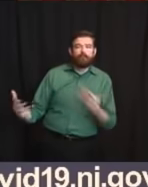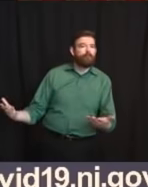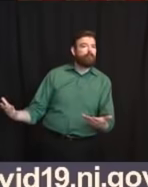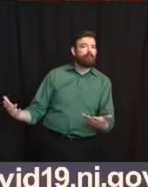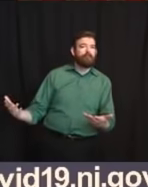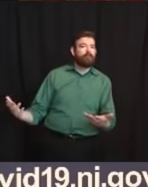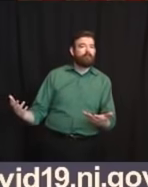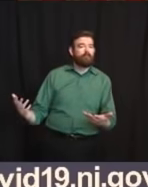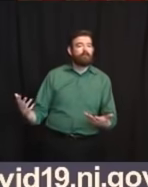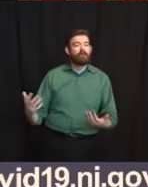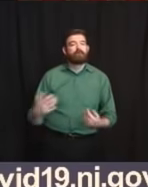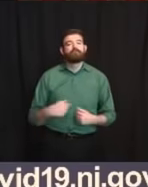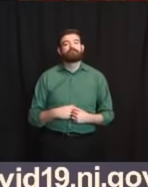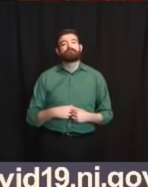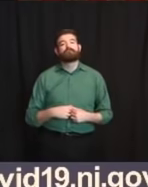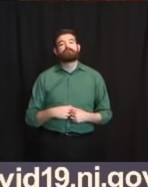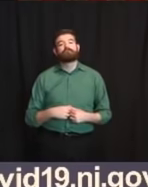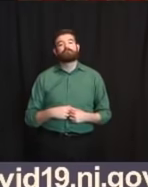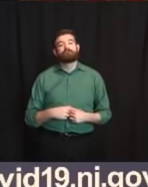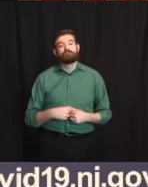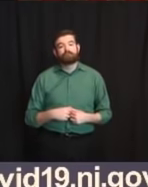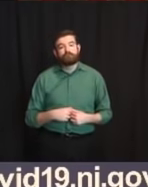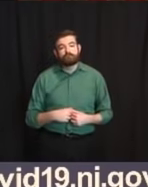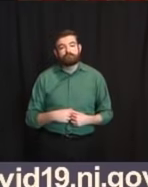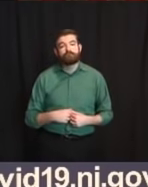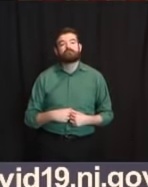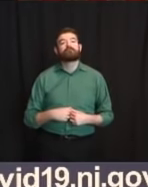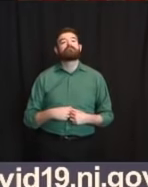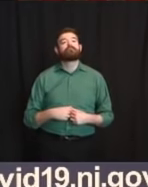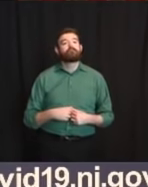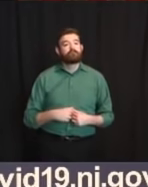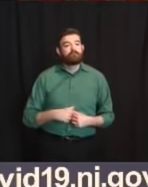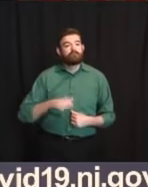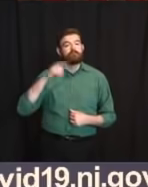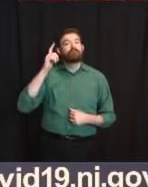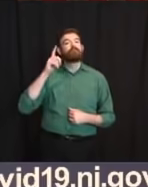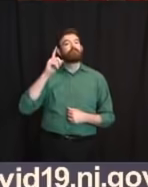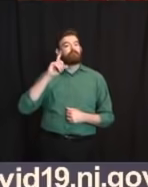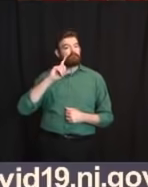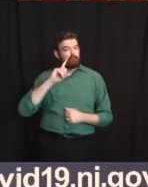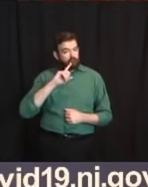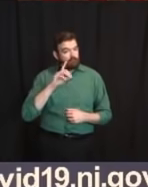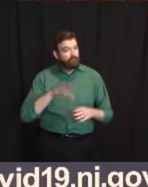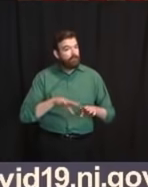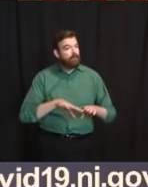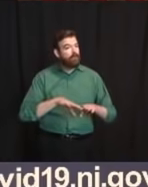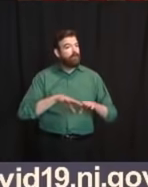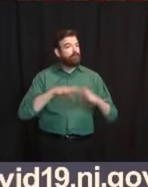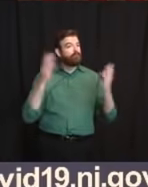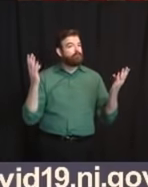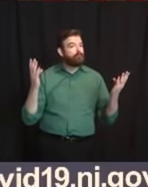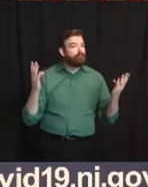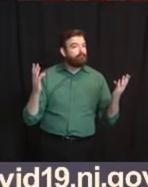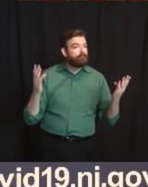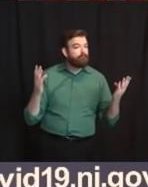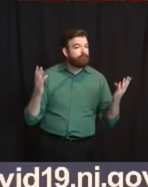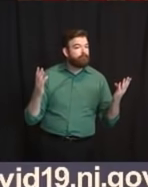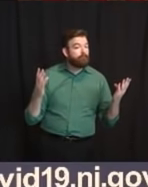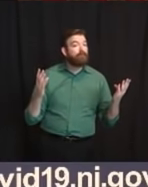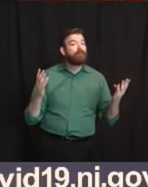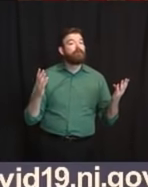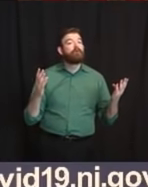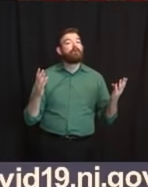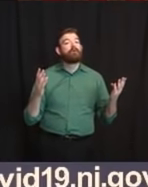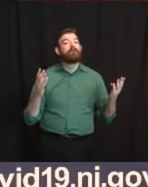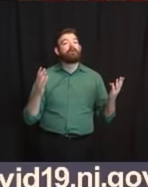up. Does that also give people who rent out homes to go ahead and start renting out homes? Or is that a whole separate, different